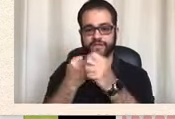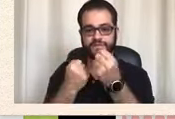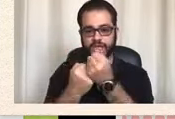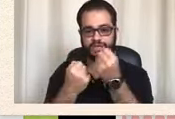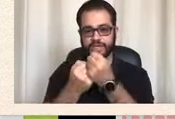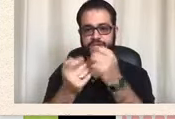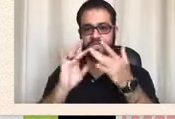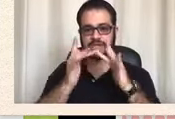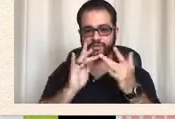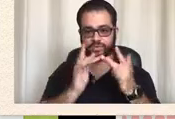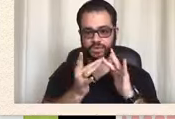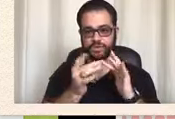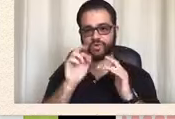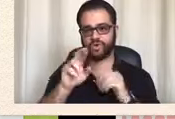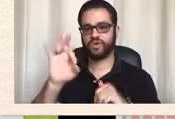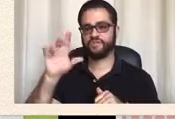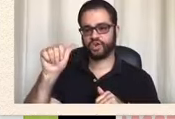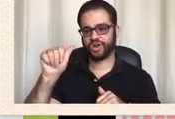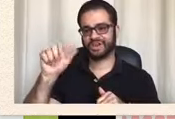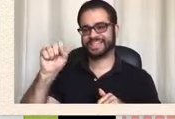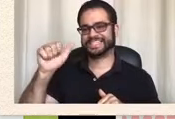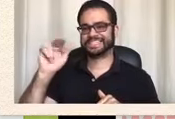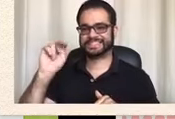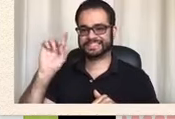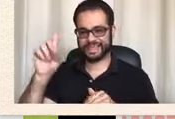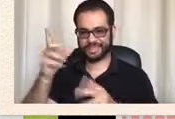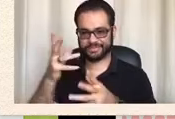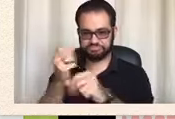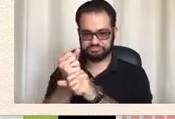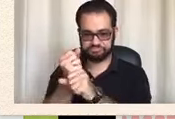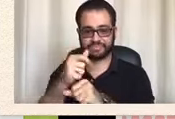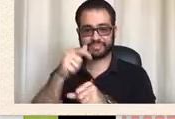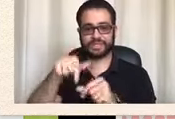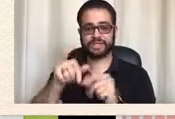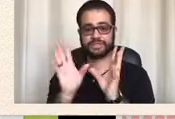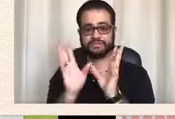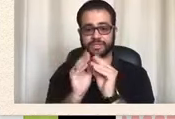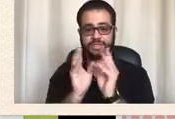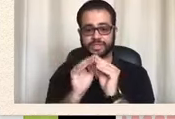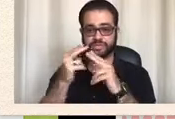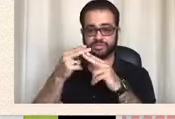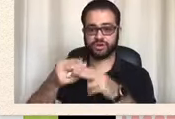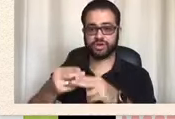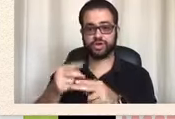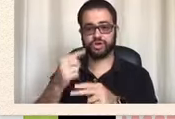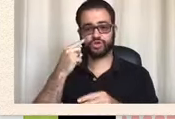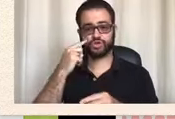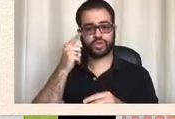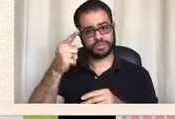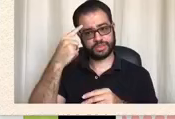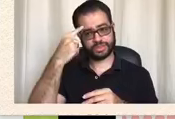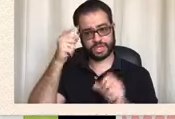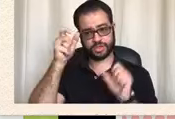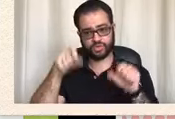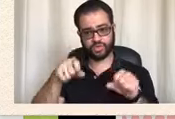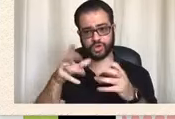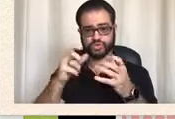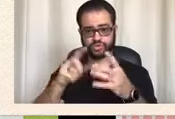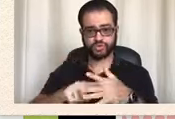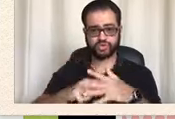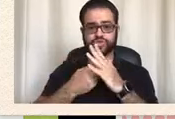SAND for short. This session is called So You Think You Want to Start a Self-Advocacy Group.